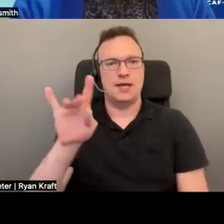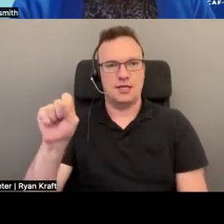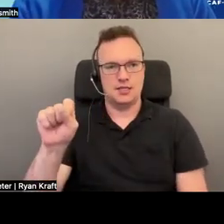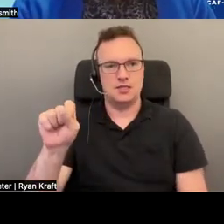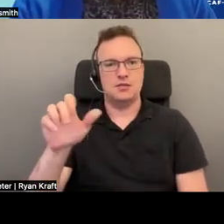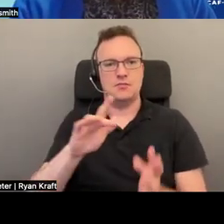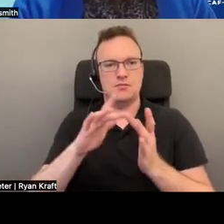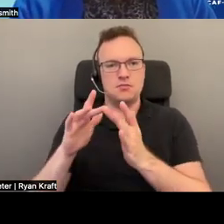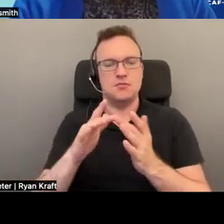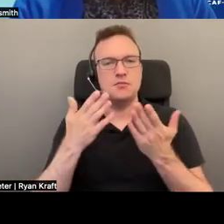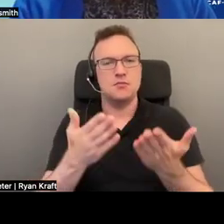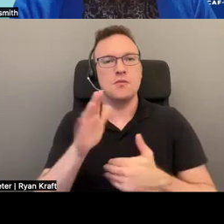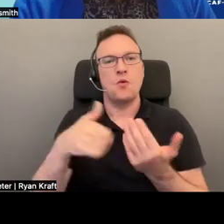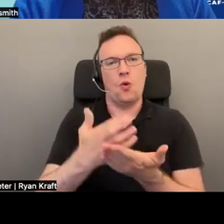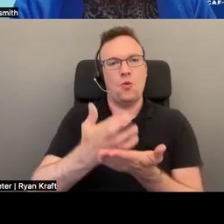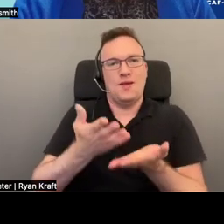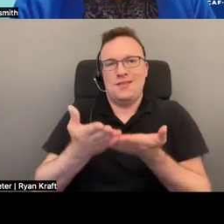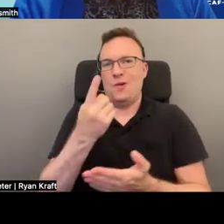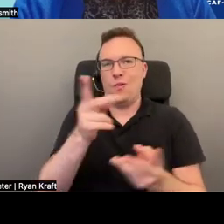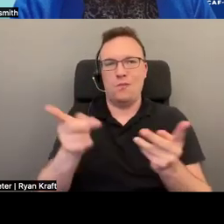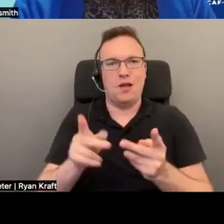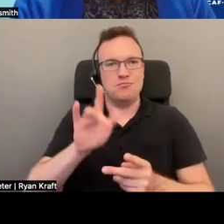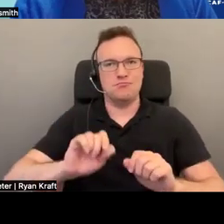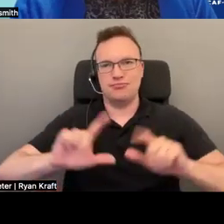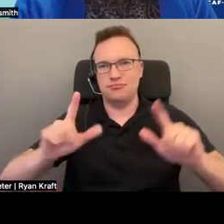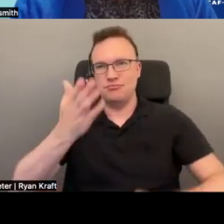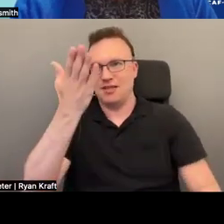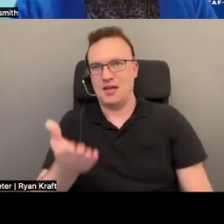employers and apprentices in one place.